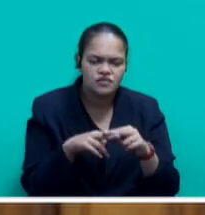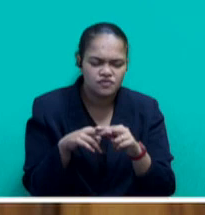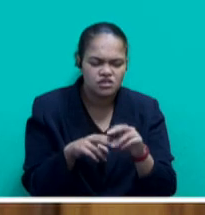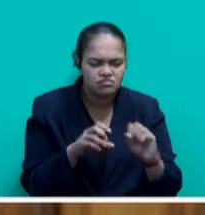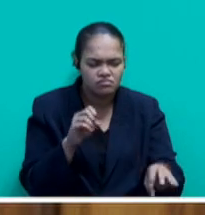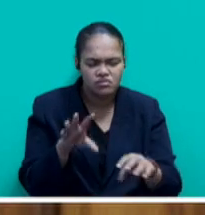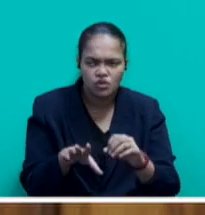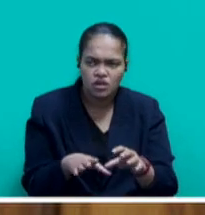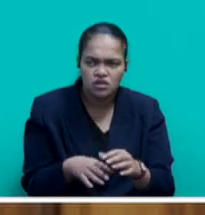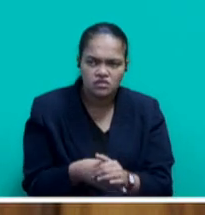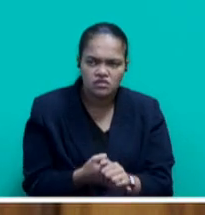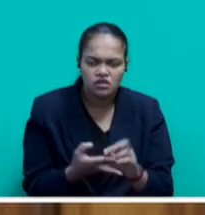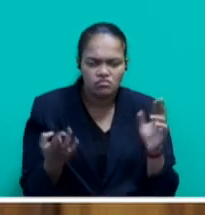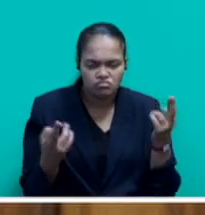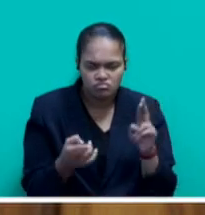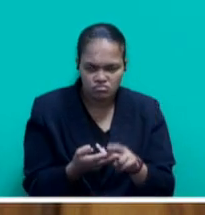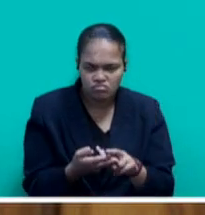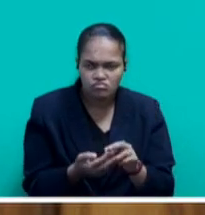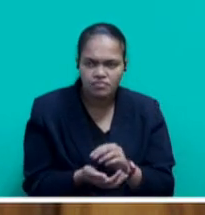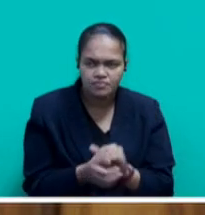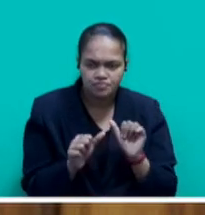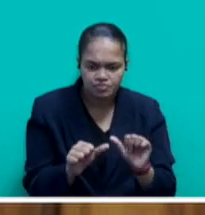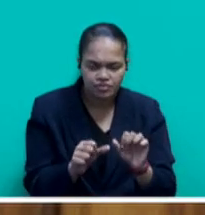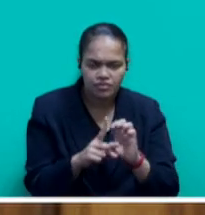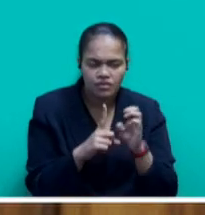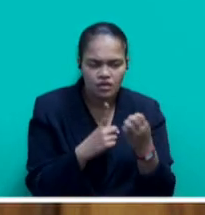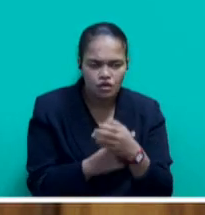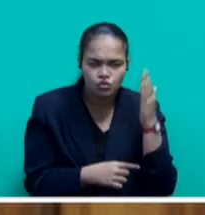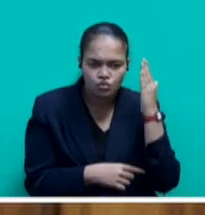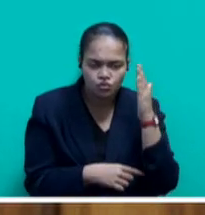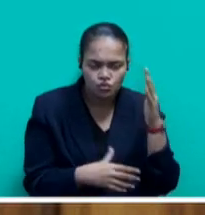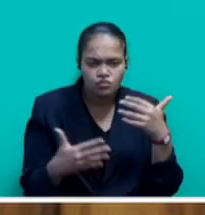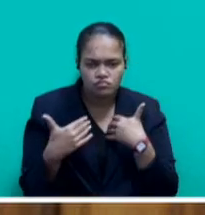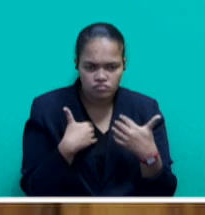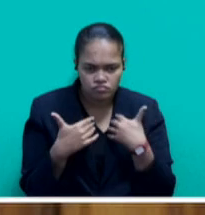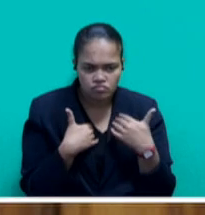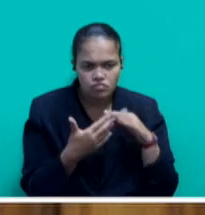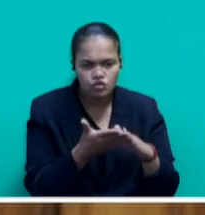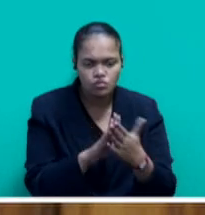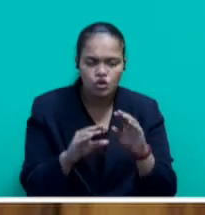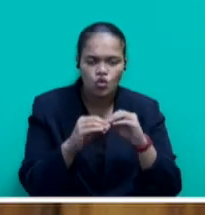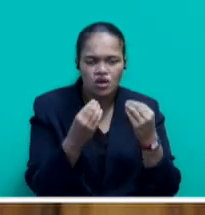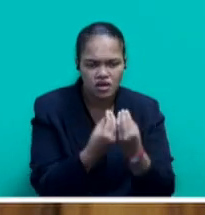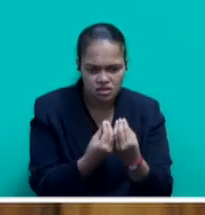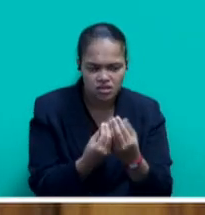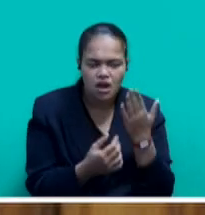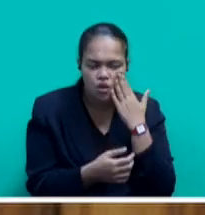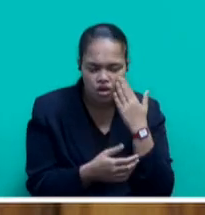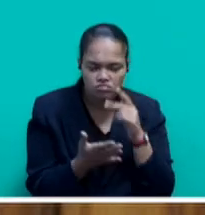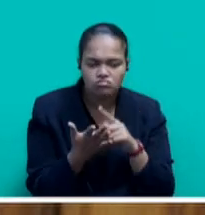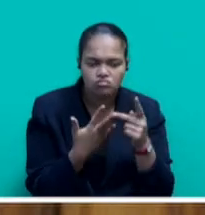Department will collaborate with schools, universities, and community organizations to raise awareness in the hope